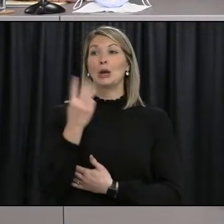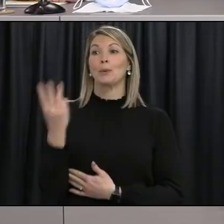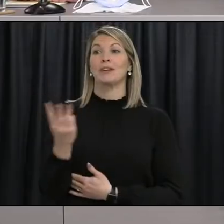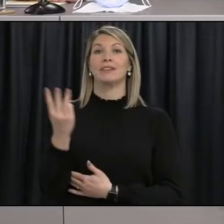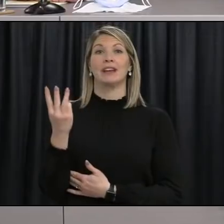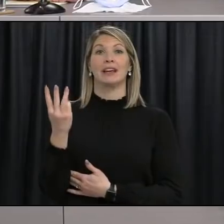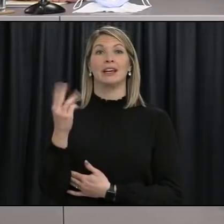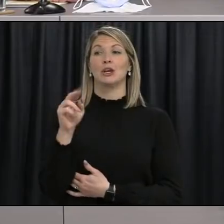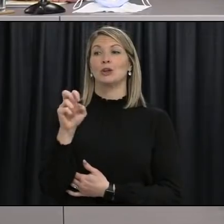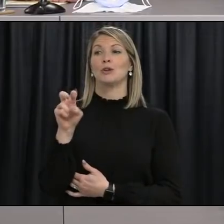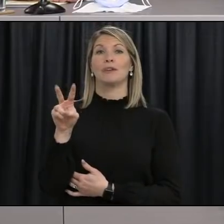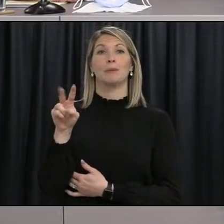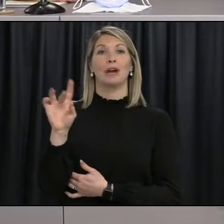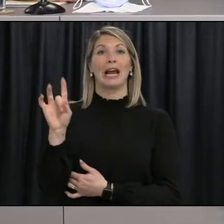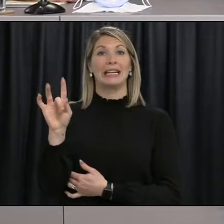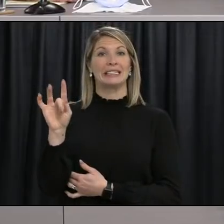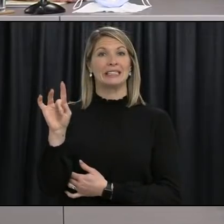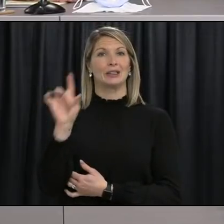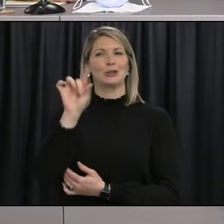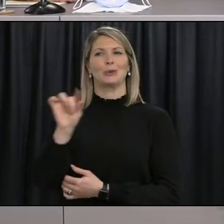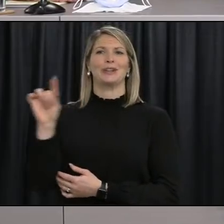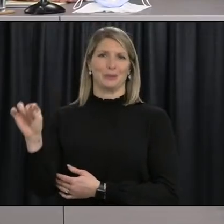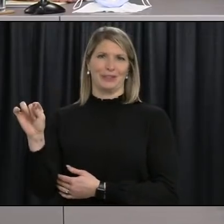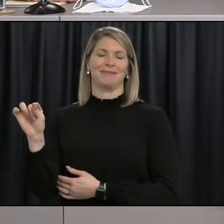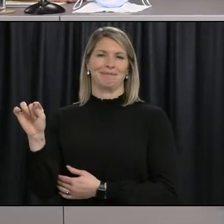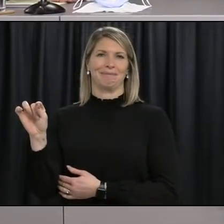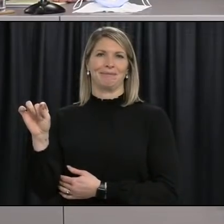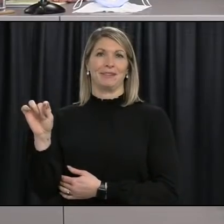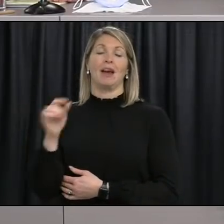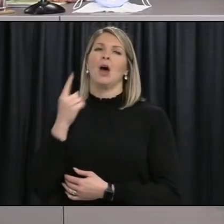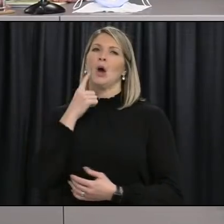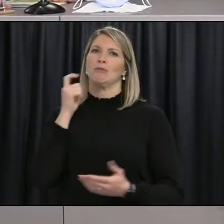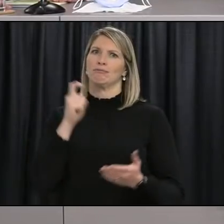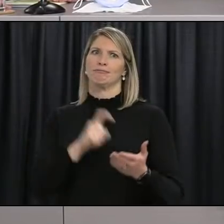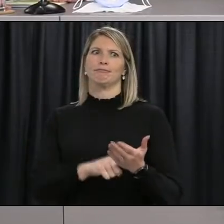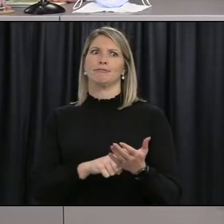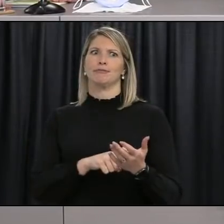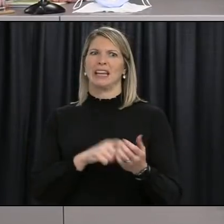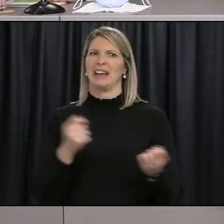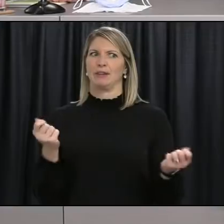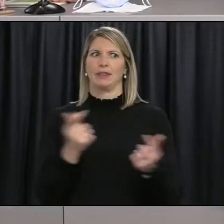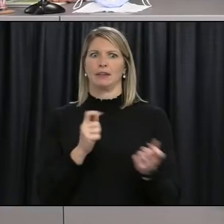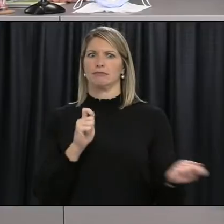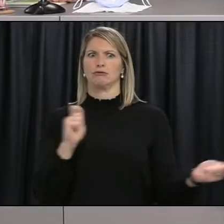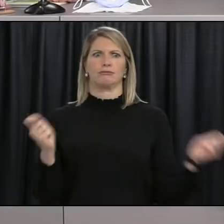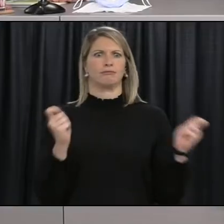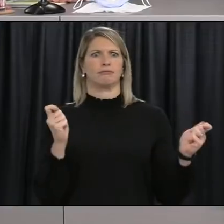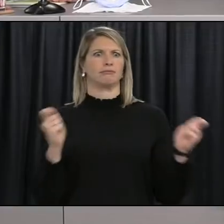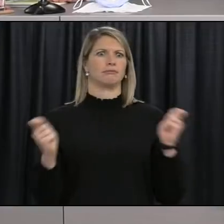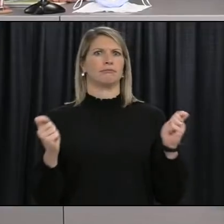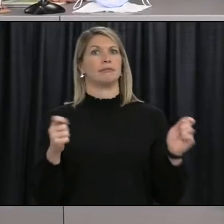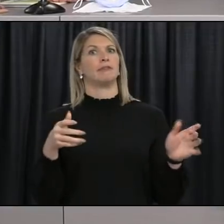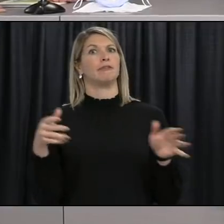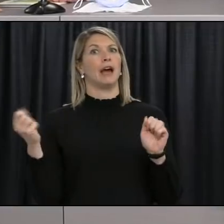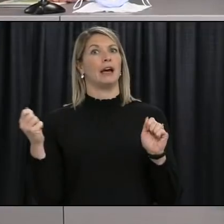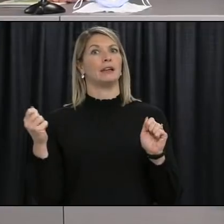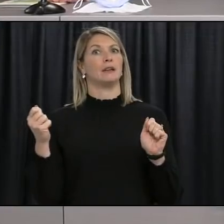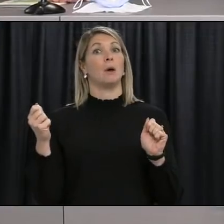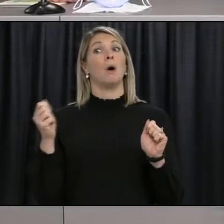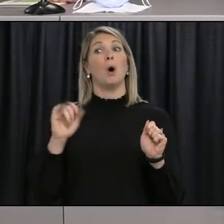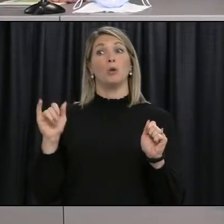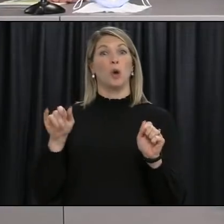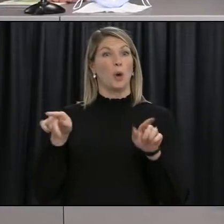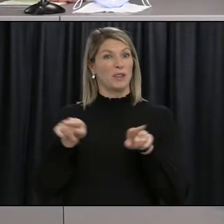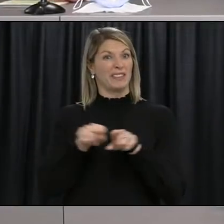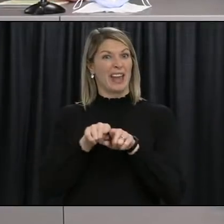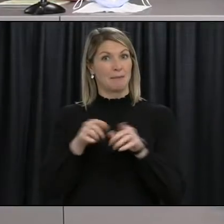2020. I recognize that things are changing quite quickly. Seeing new travel-related cases in the province as cases spike in other parts